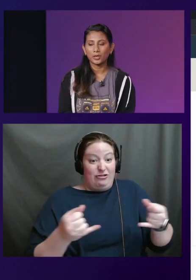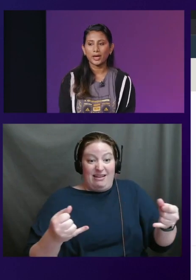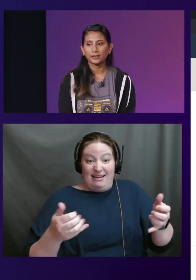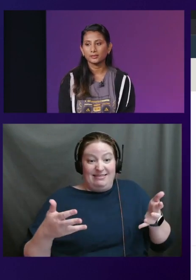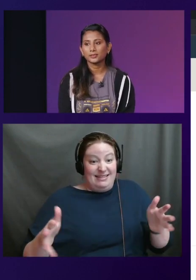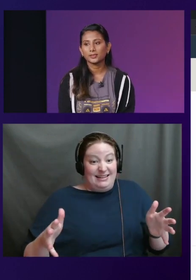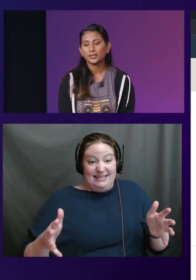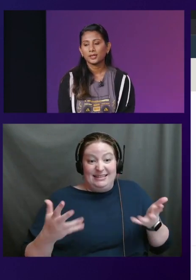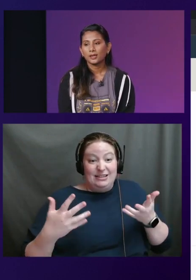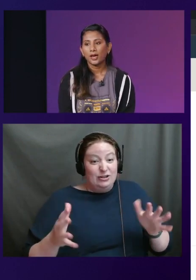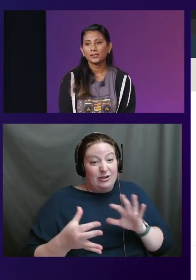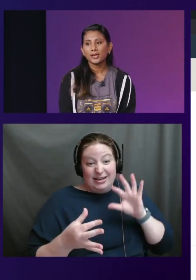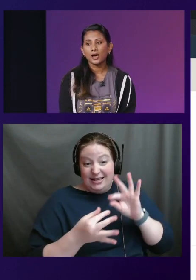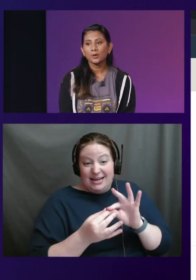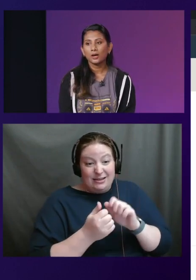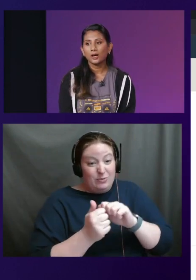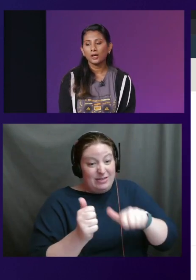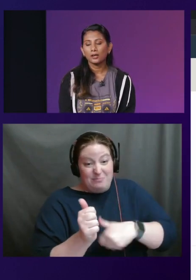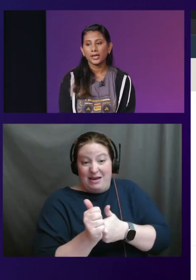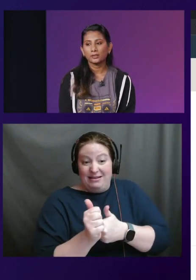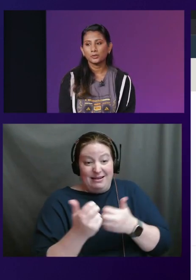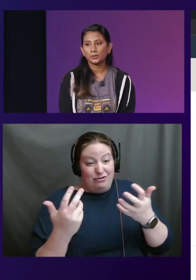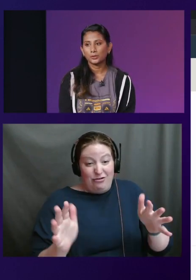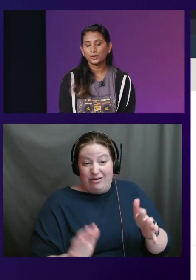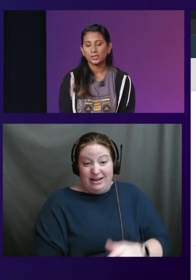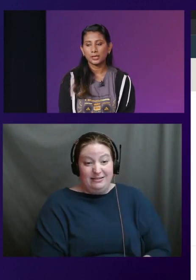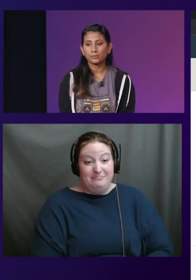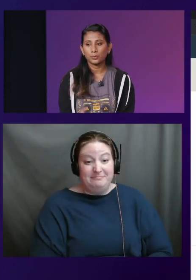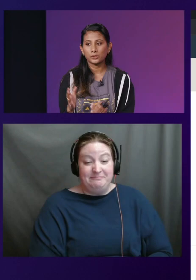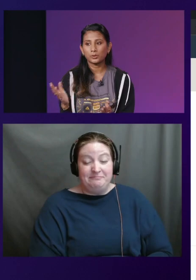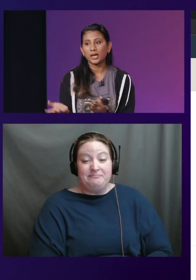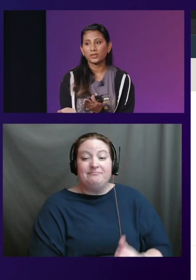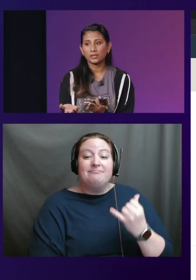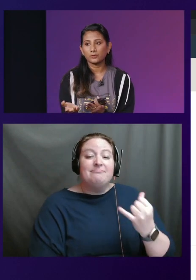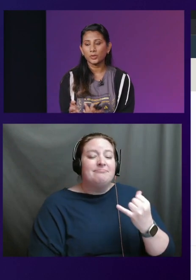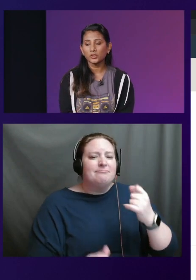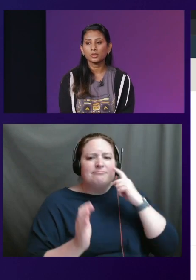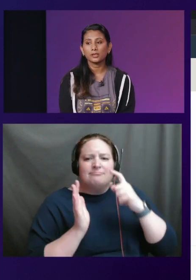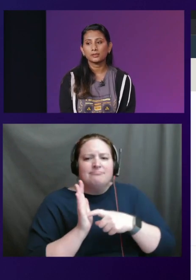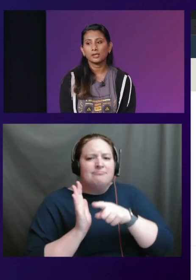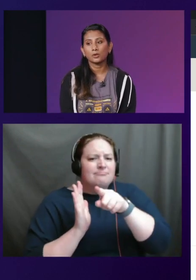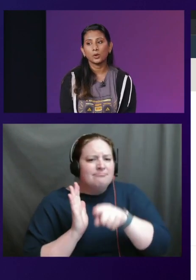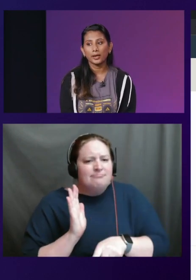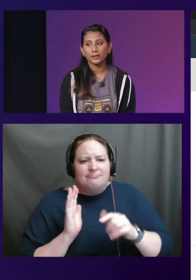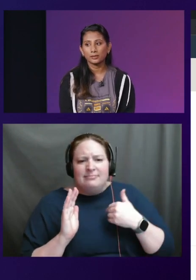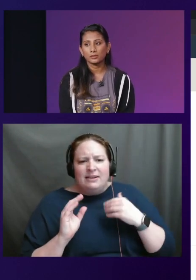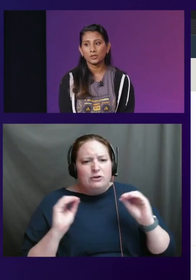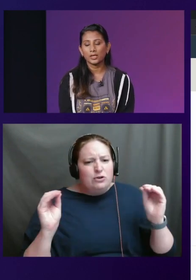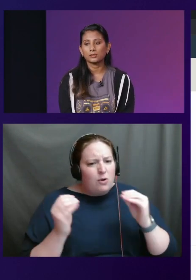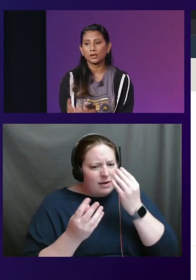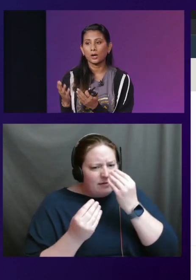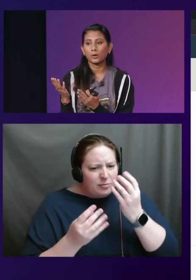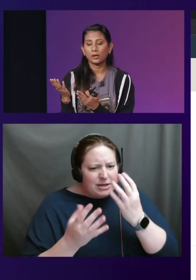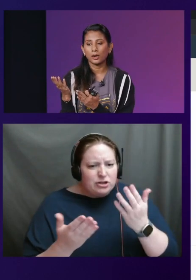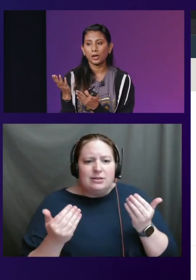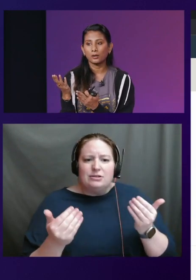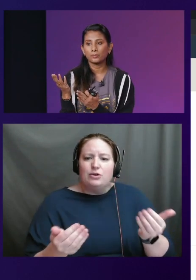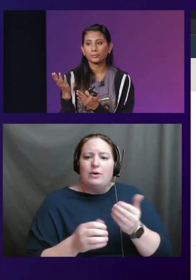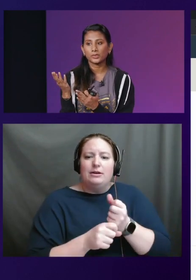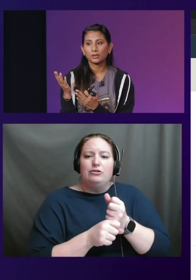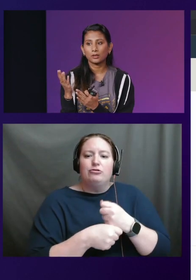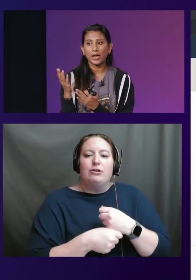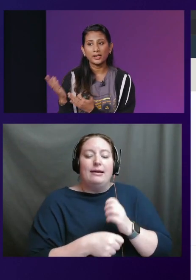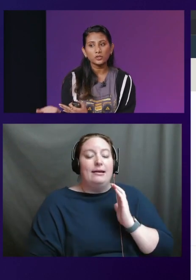connected to my backend. And now, again, you notice like we don't have any information. Let's now go ahead and create